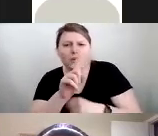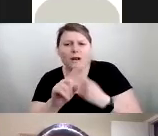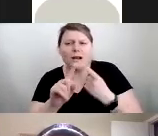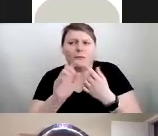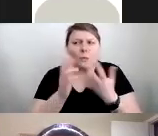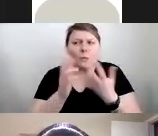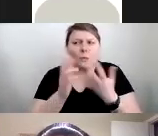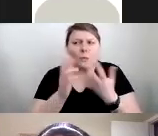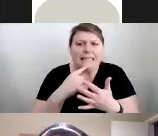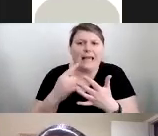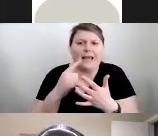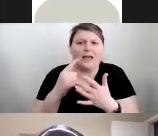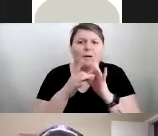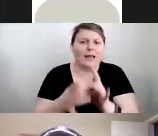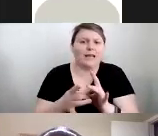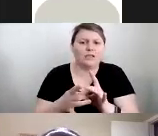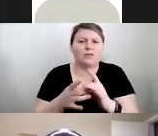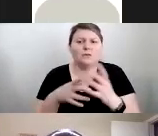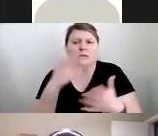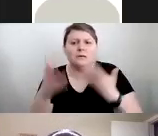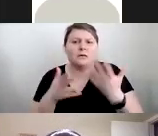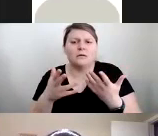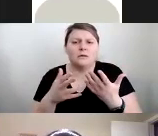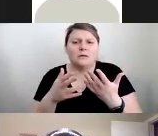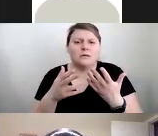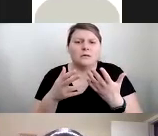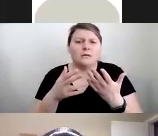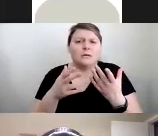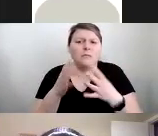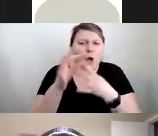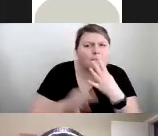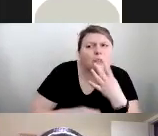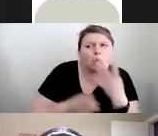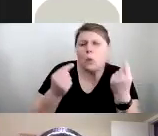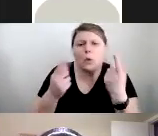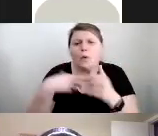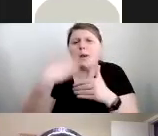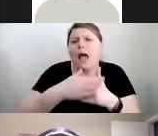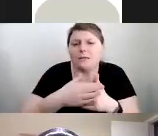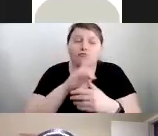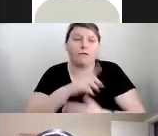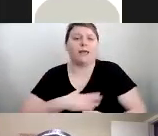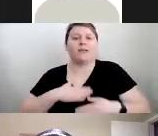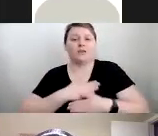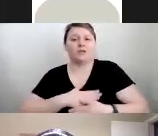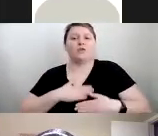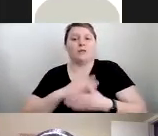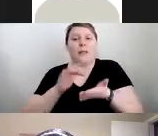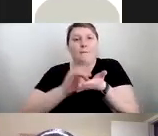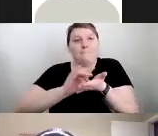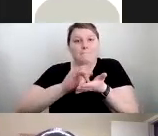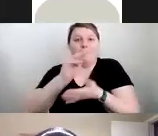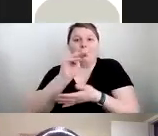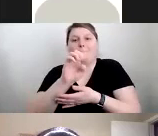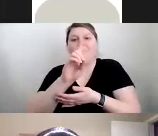him in terms of, what are his options? Because he really enjoys the medic